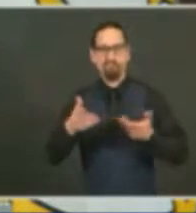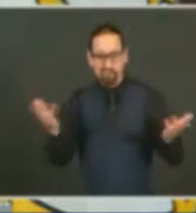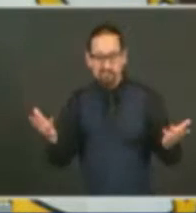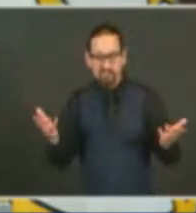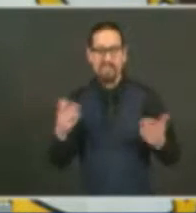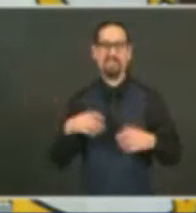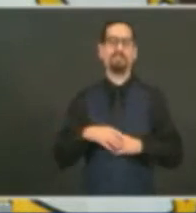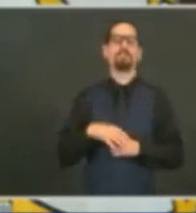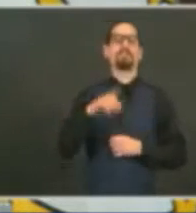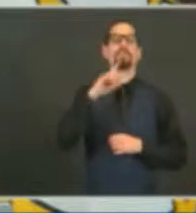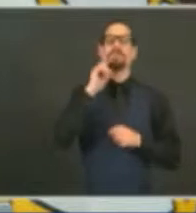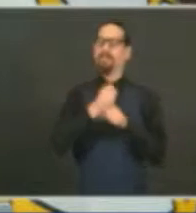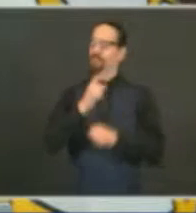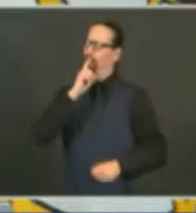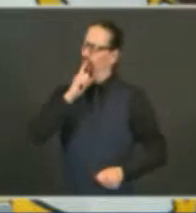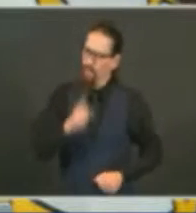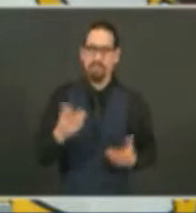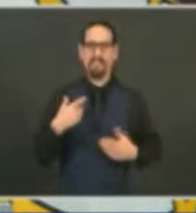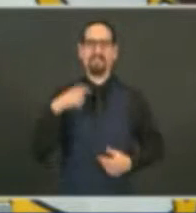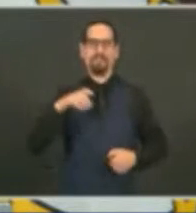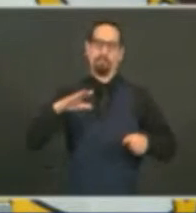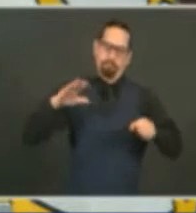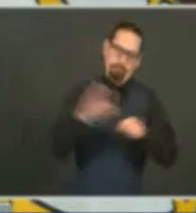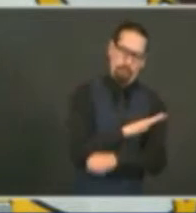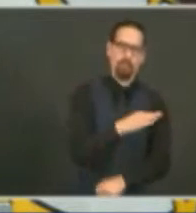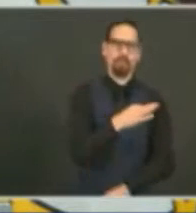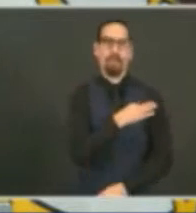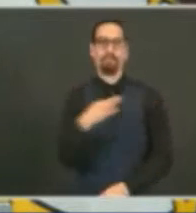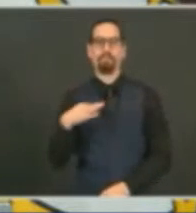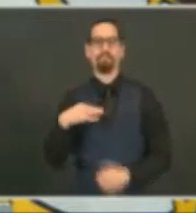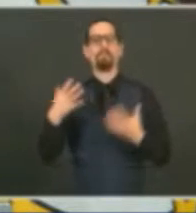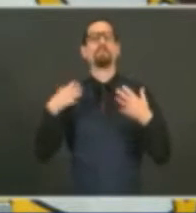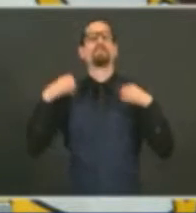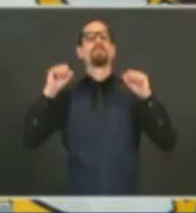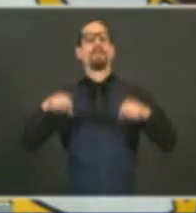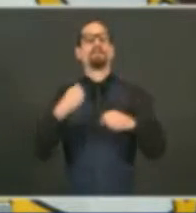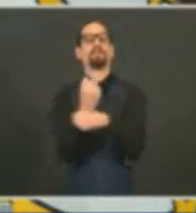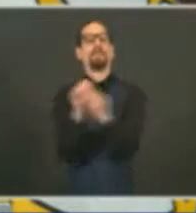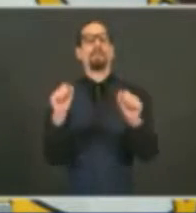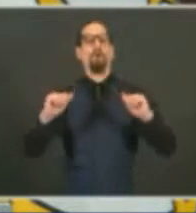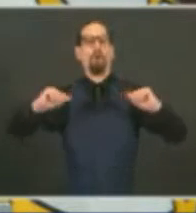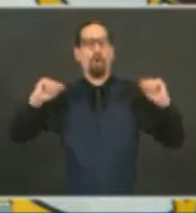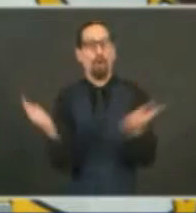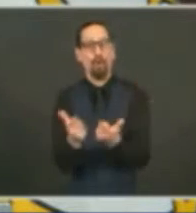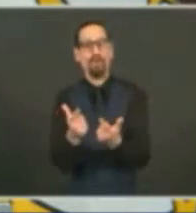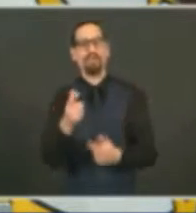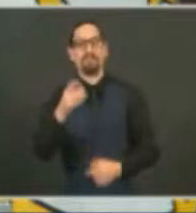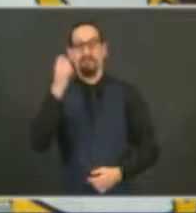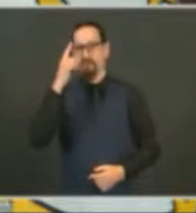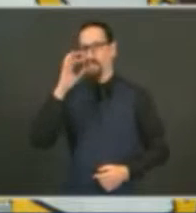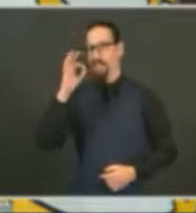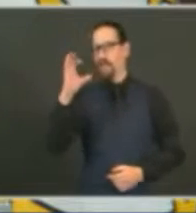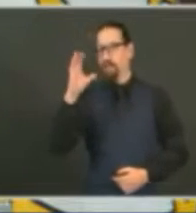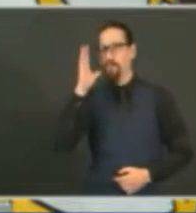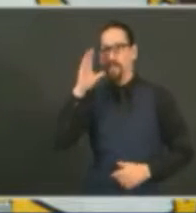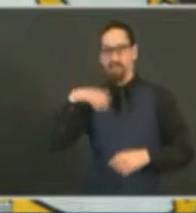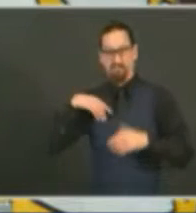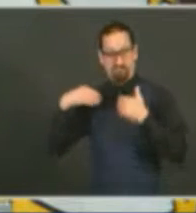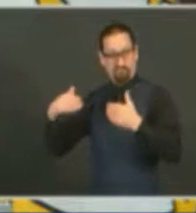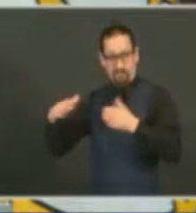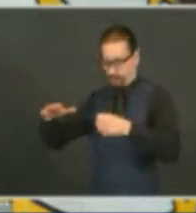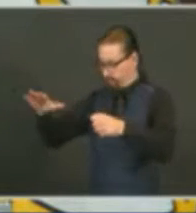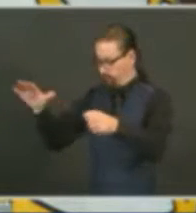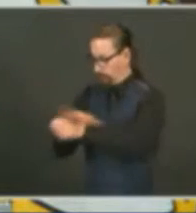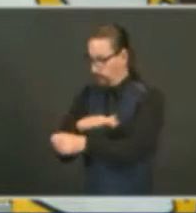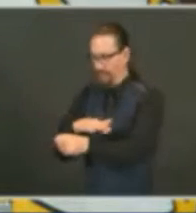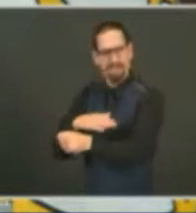beds, which is why it is absolutely vital that we don't get to a place where they